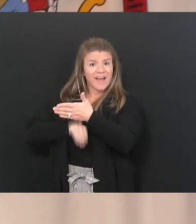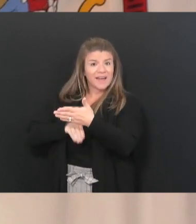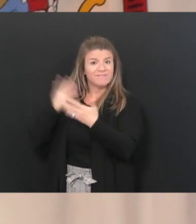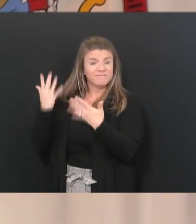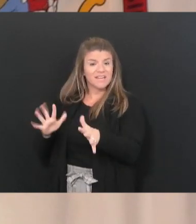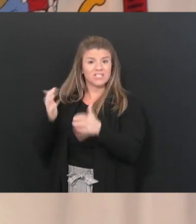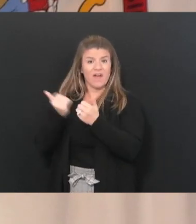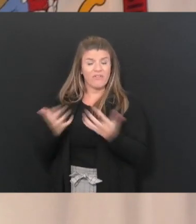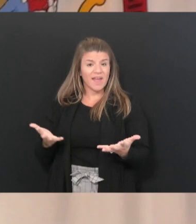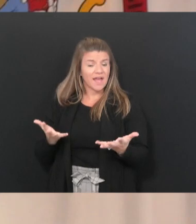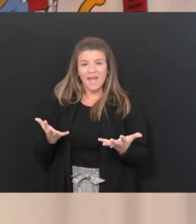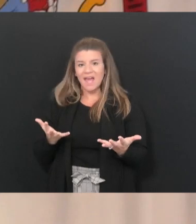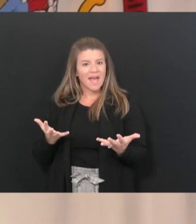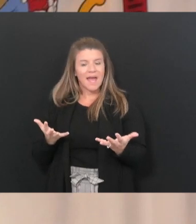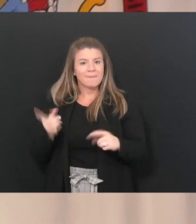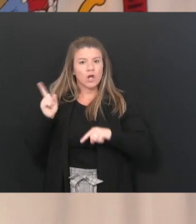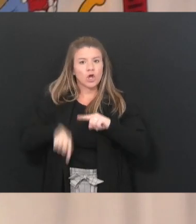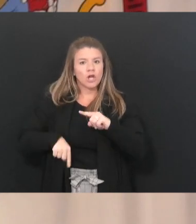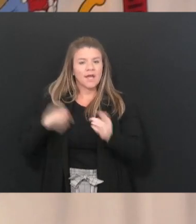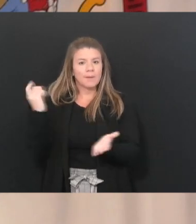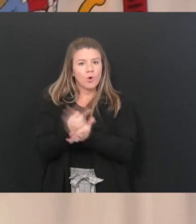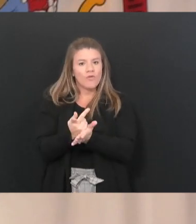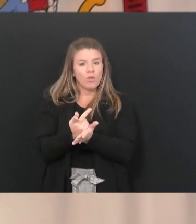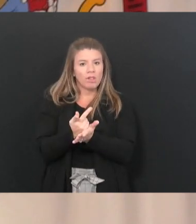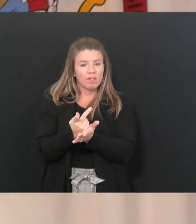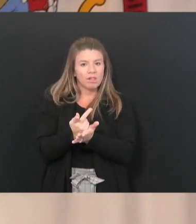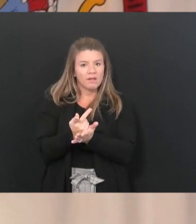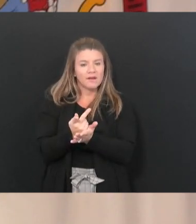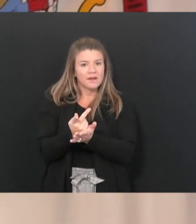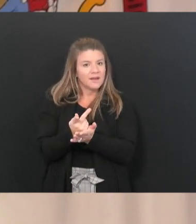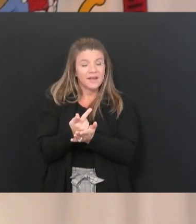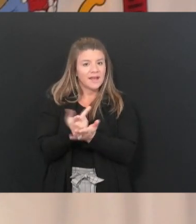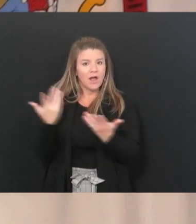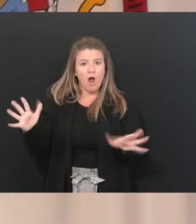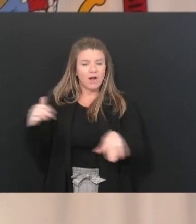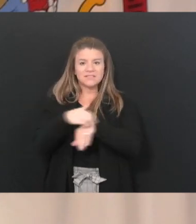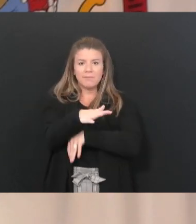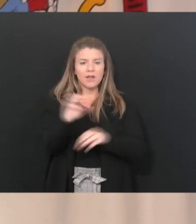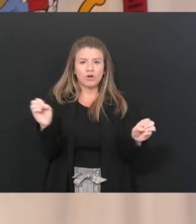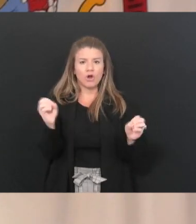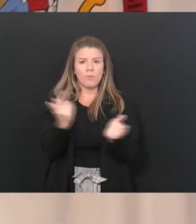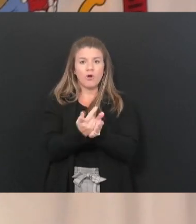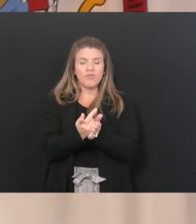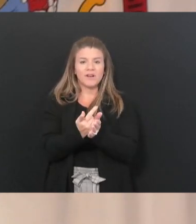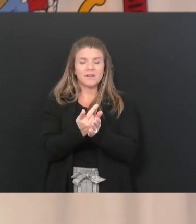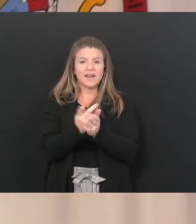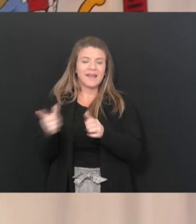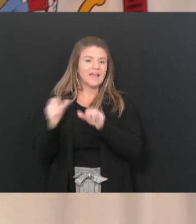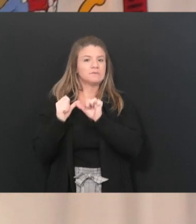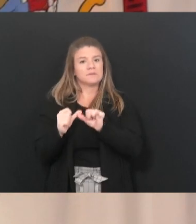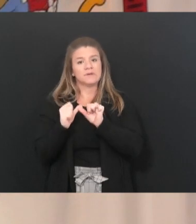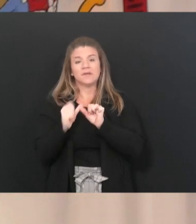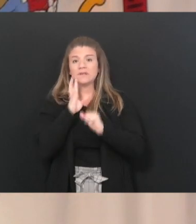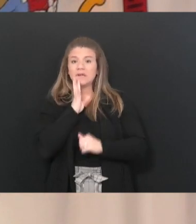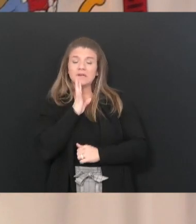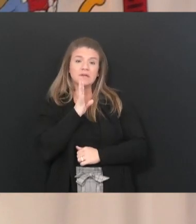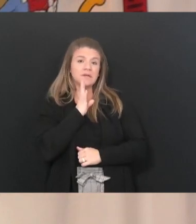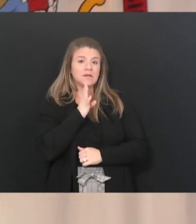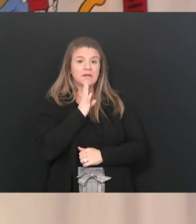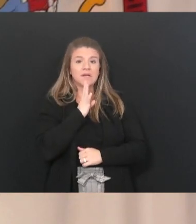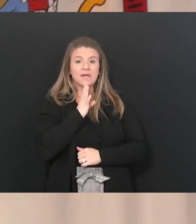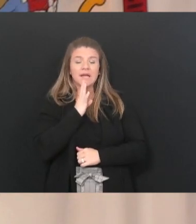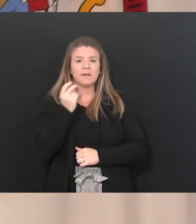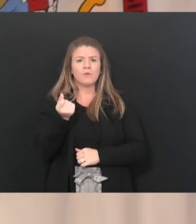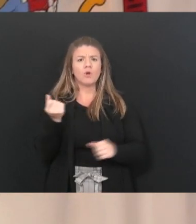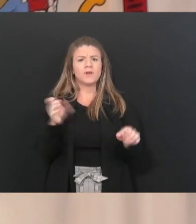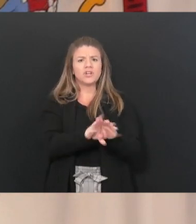everything, but he couldn't get approval from the bank that it had been submitted and everything. It just went on and on and on and on, and then boom, they shut